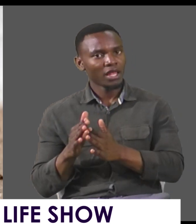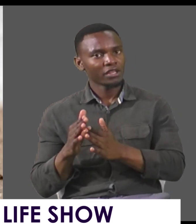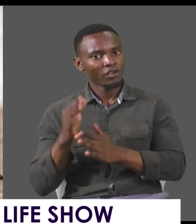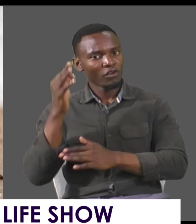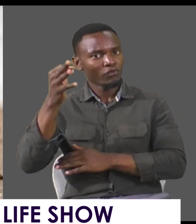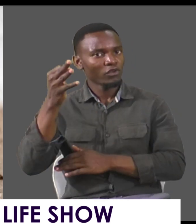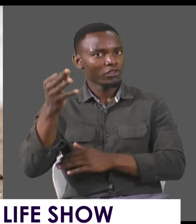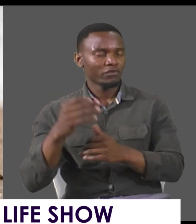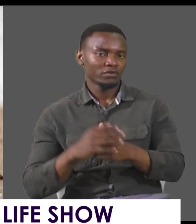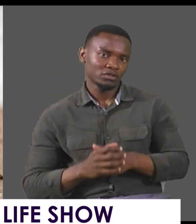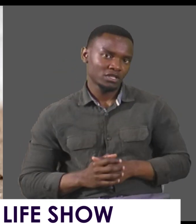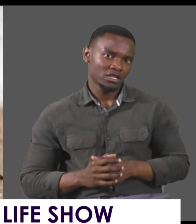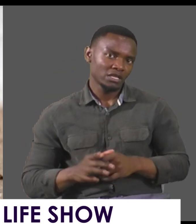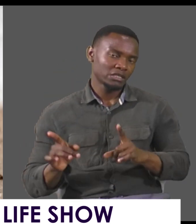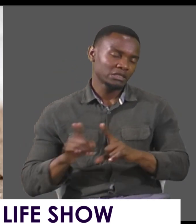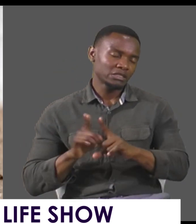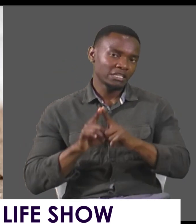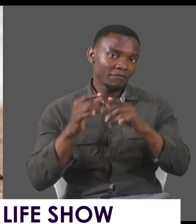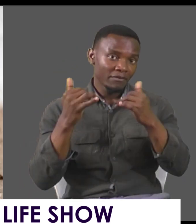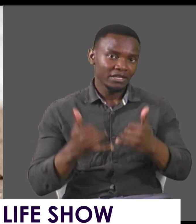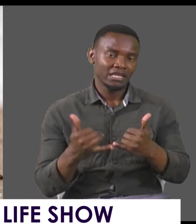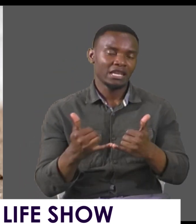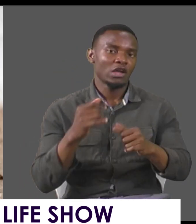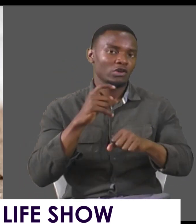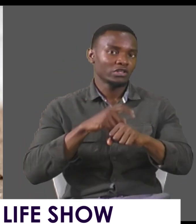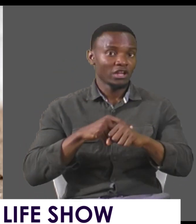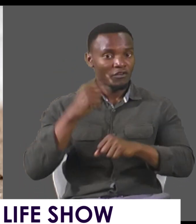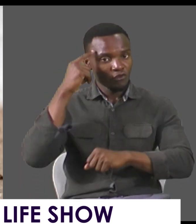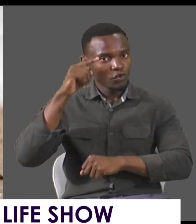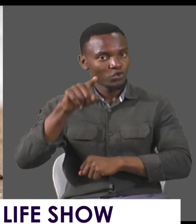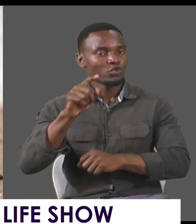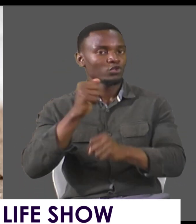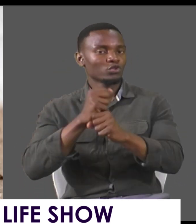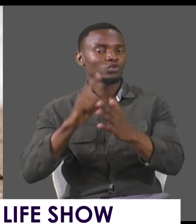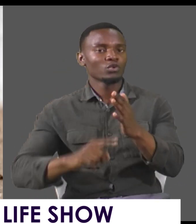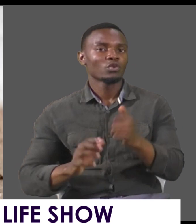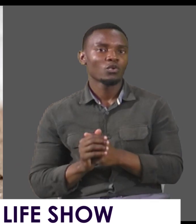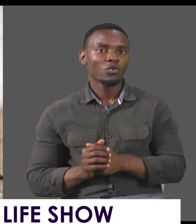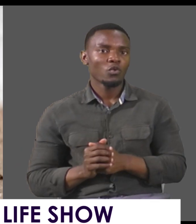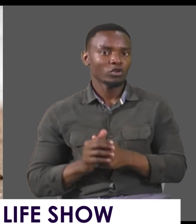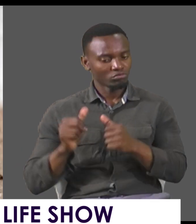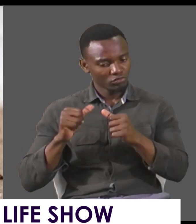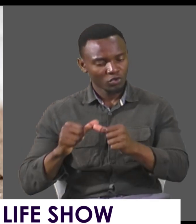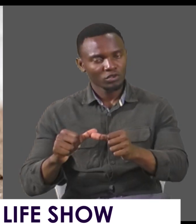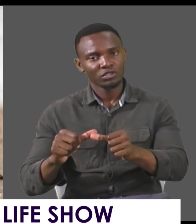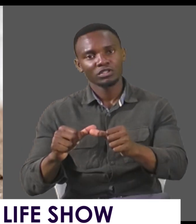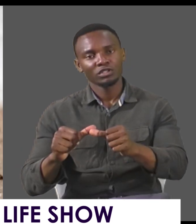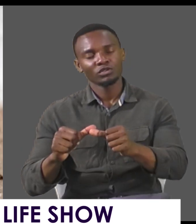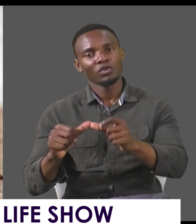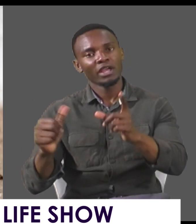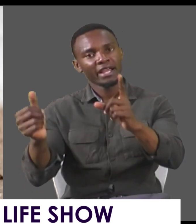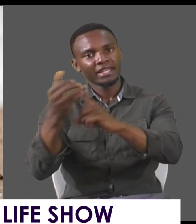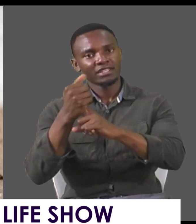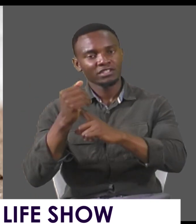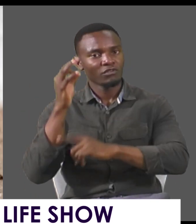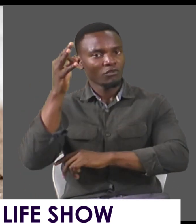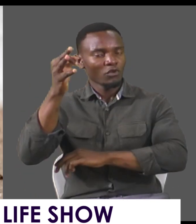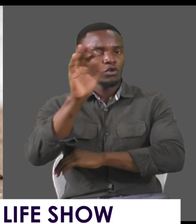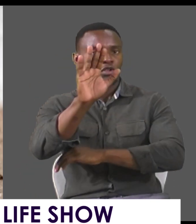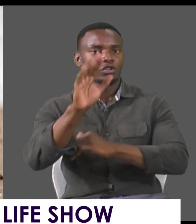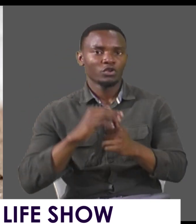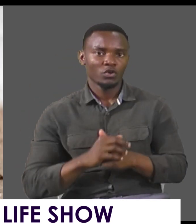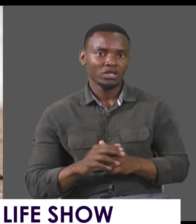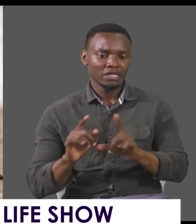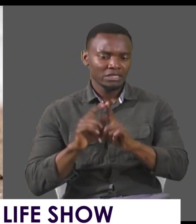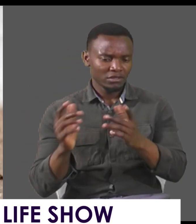Soar like an eagle. It is time for you to soar into your future. Rise up like an